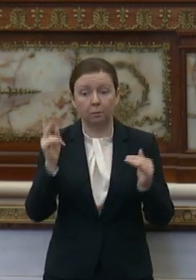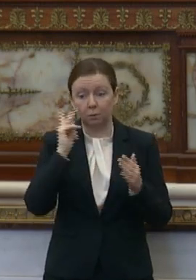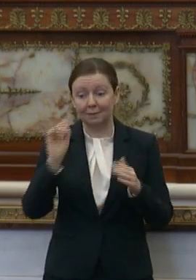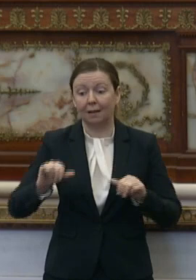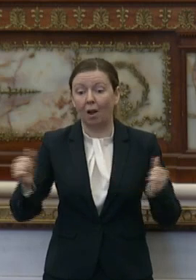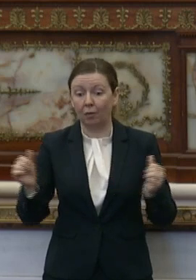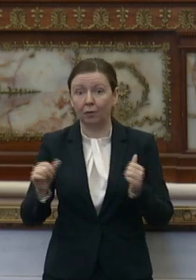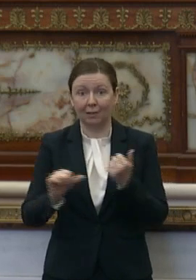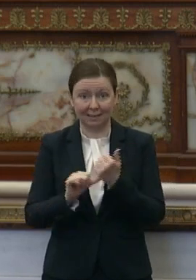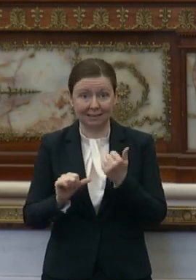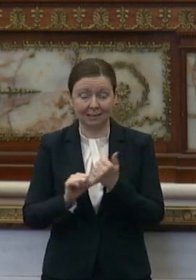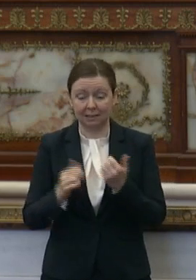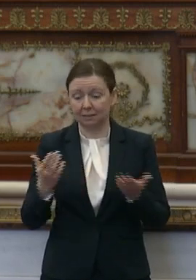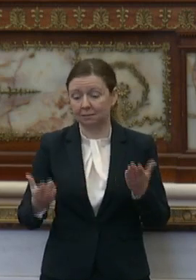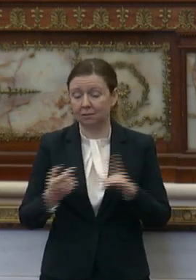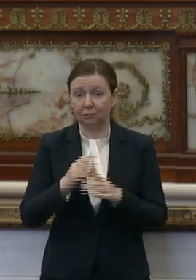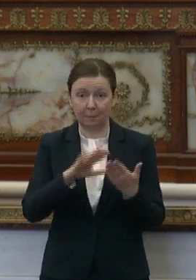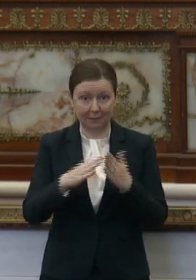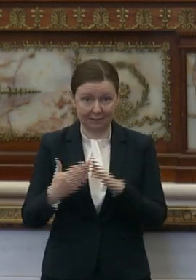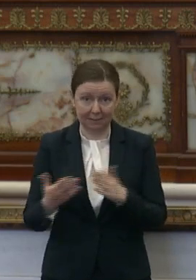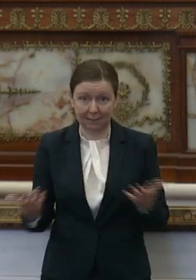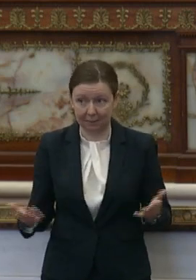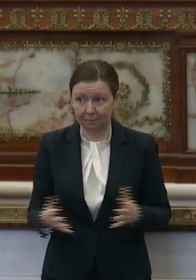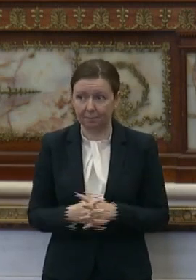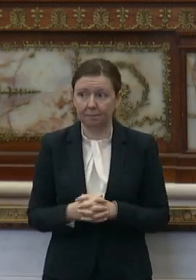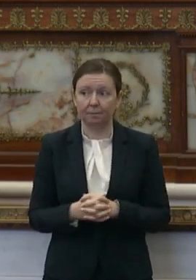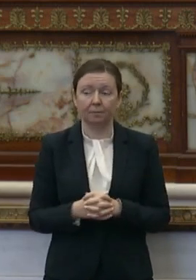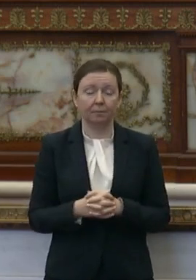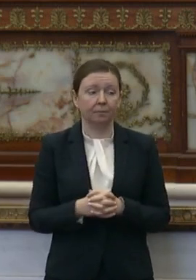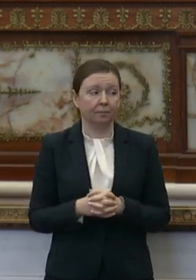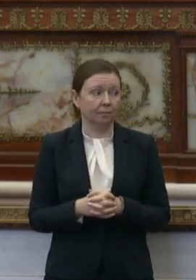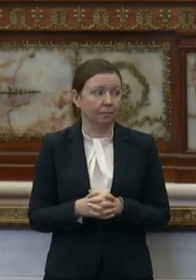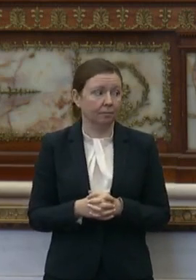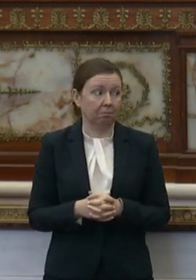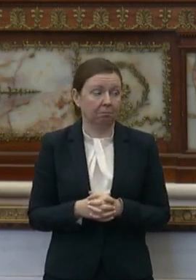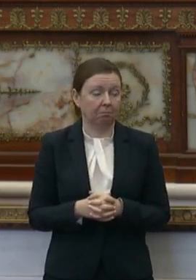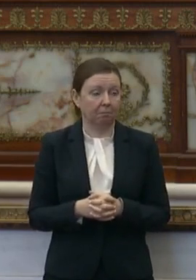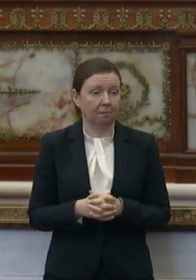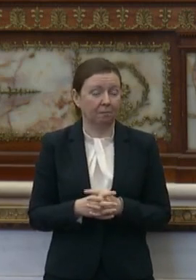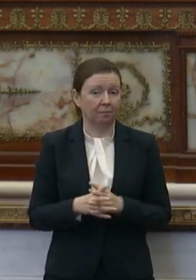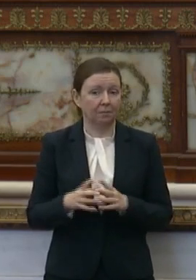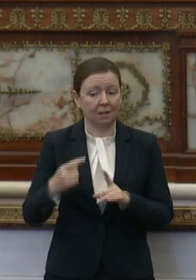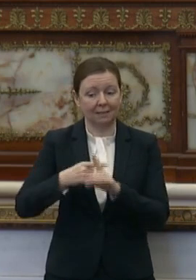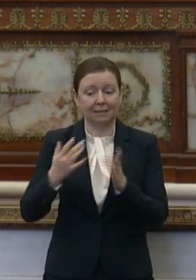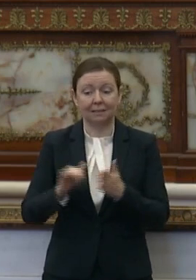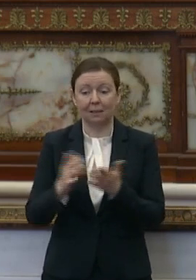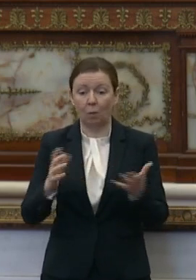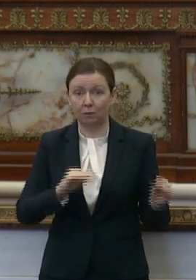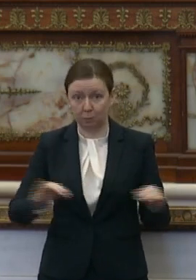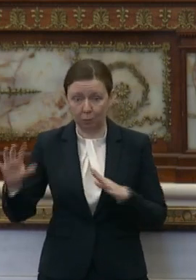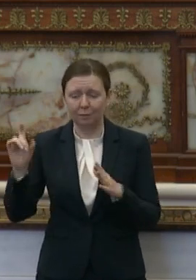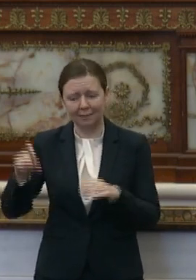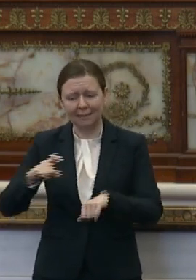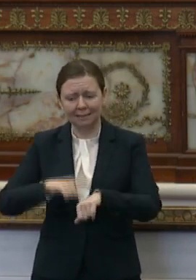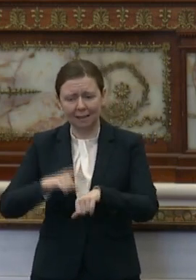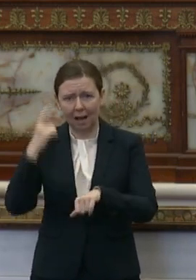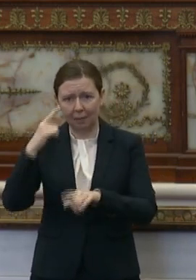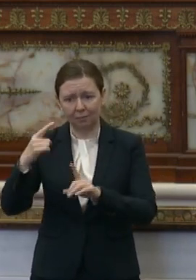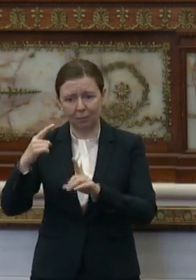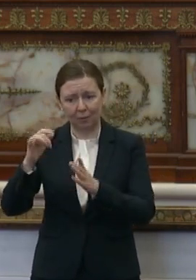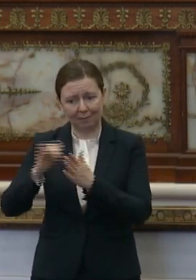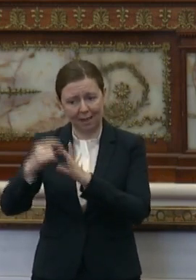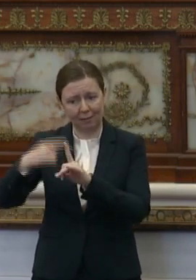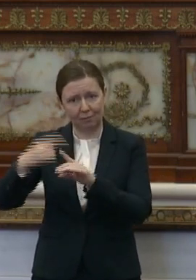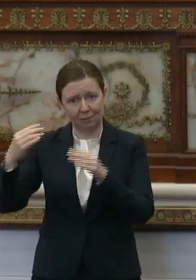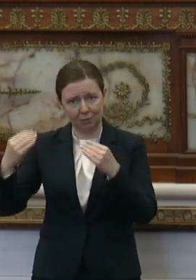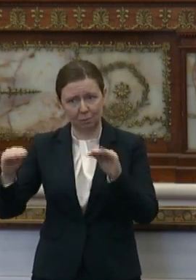other assistance potentially from the city. Tenants who are looking to move need time for the rental market to open up again